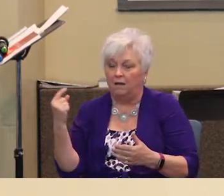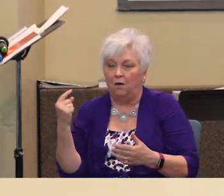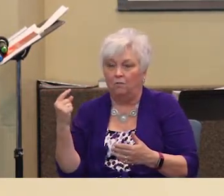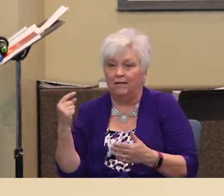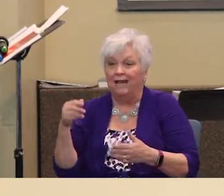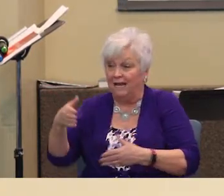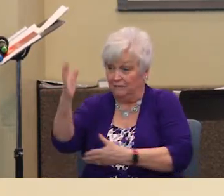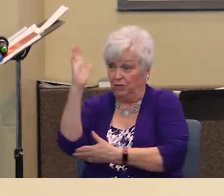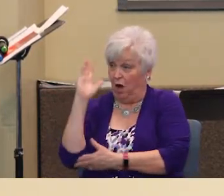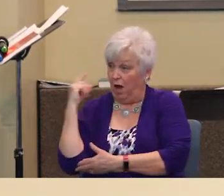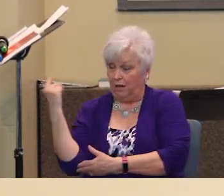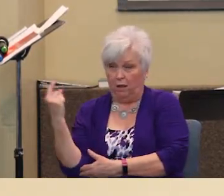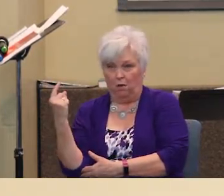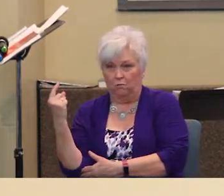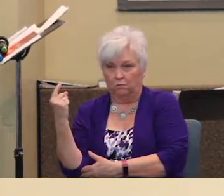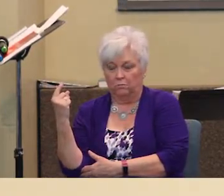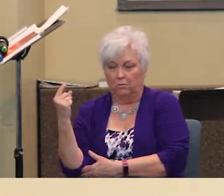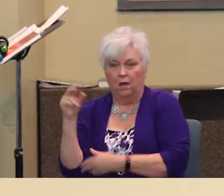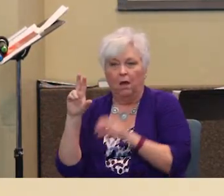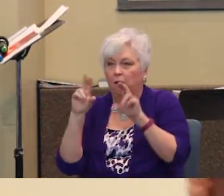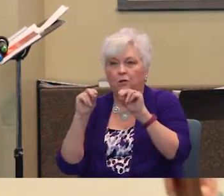other God. Hammurabi,